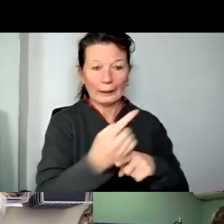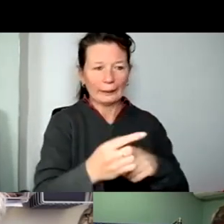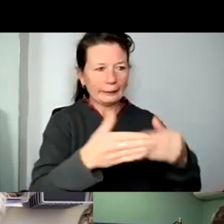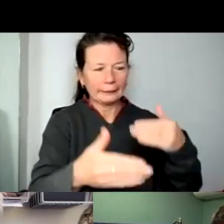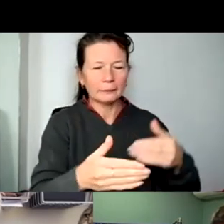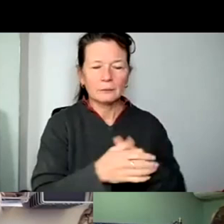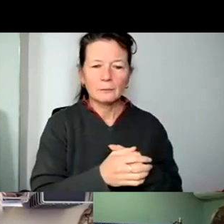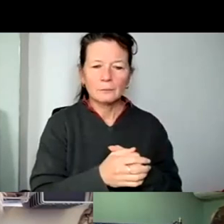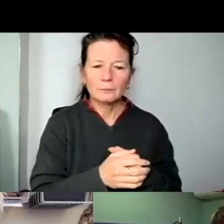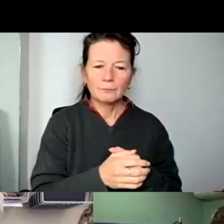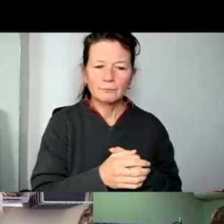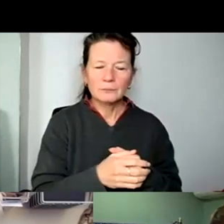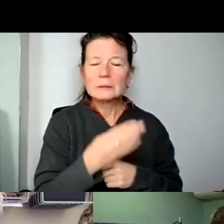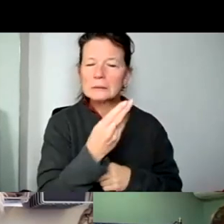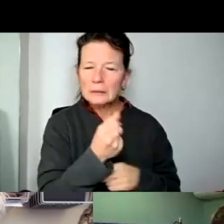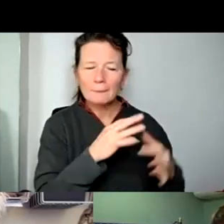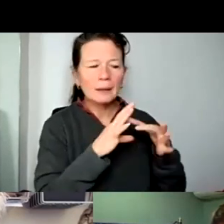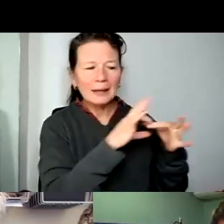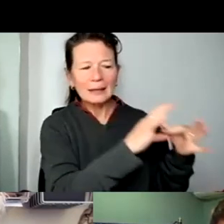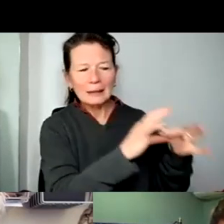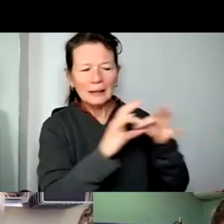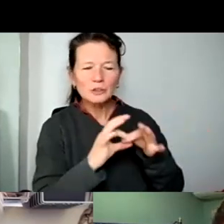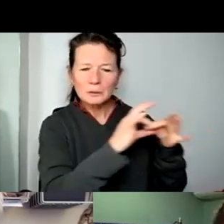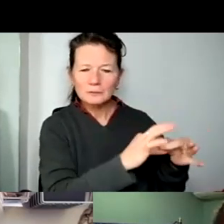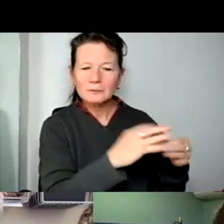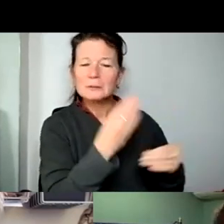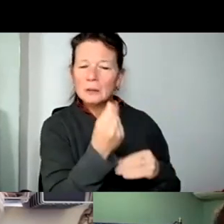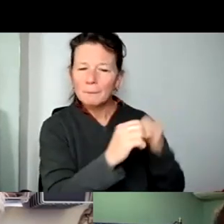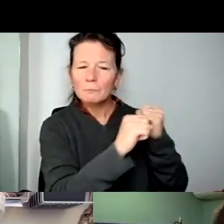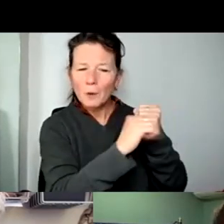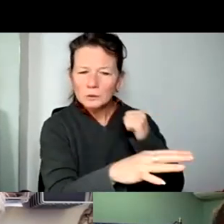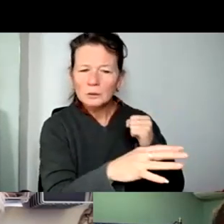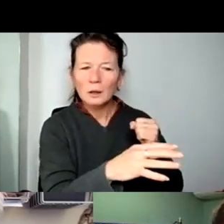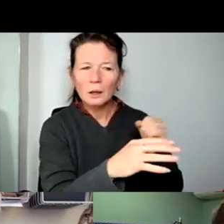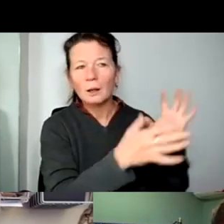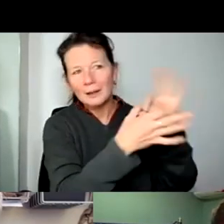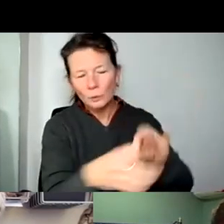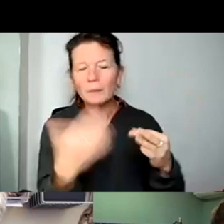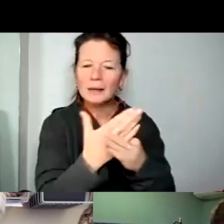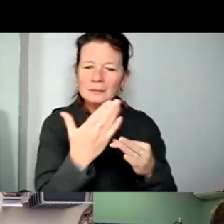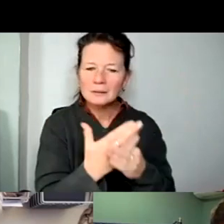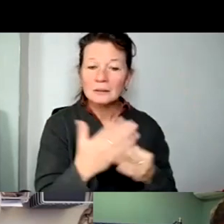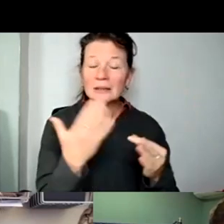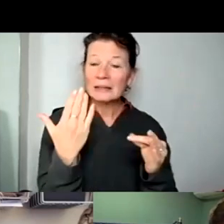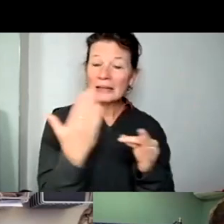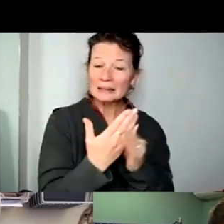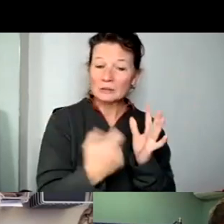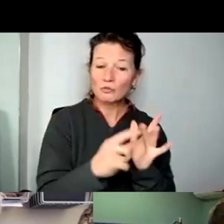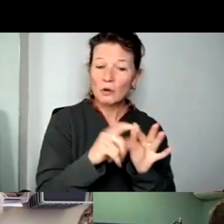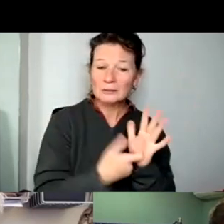There is a level of engagement within the world of promoters to do around access. Access riders are a very